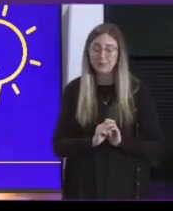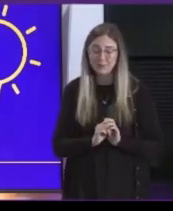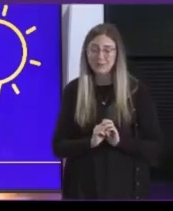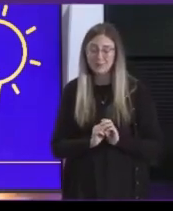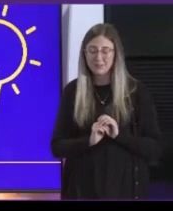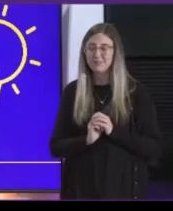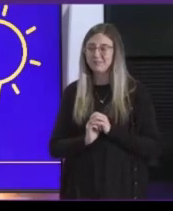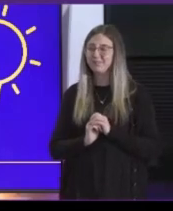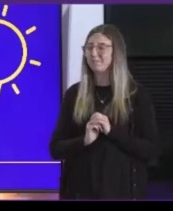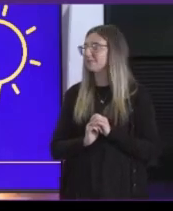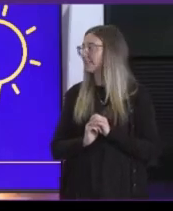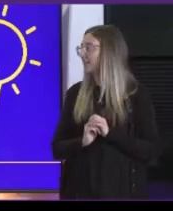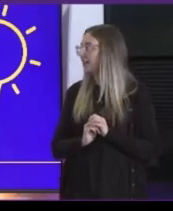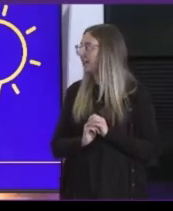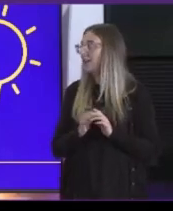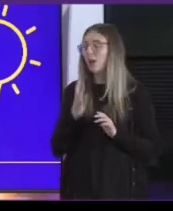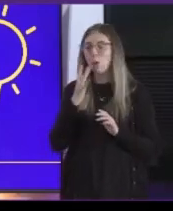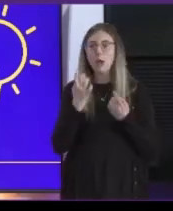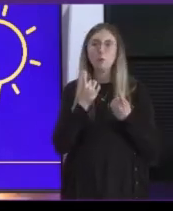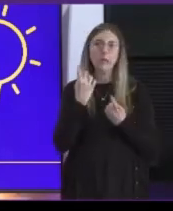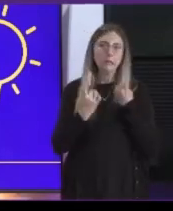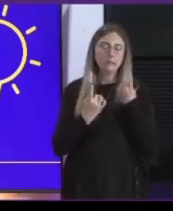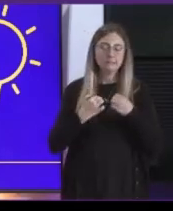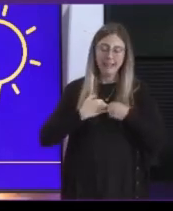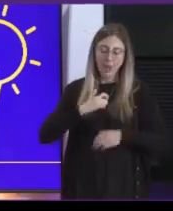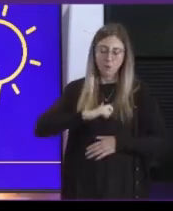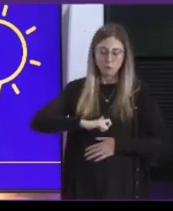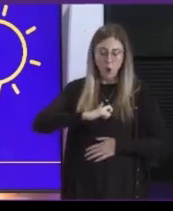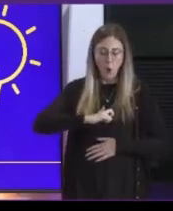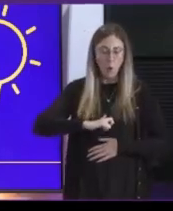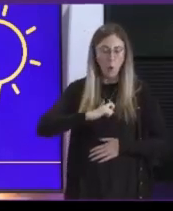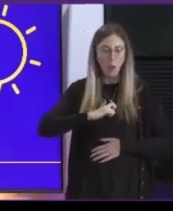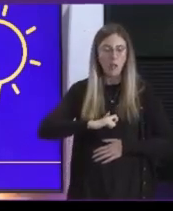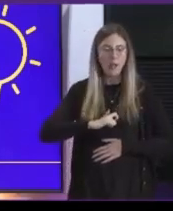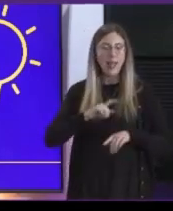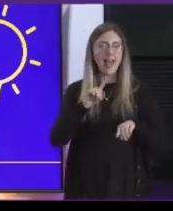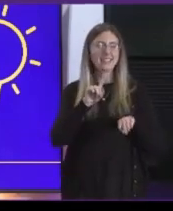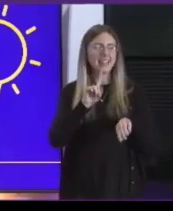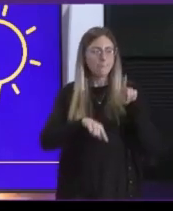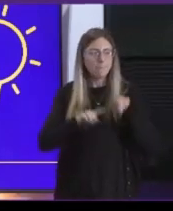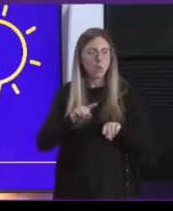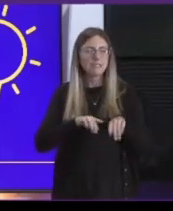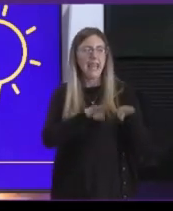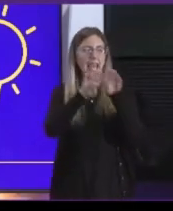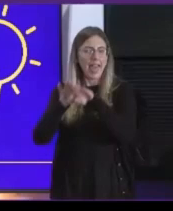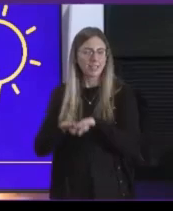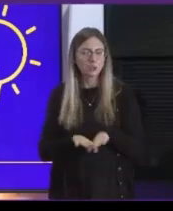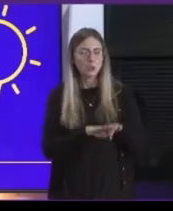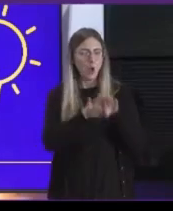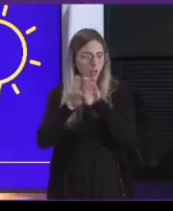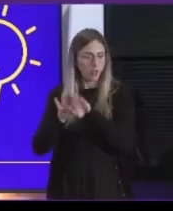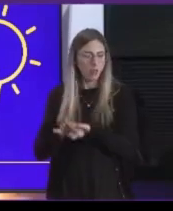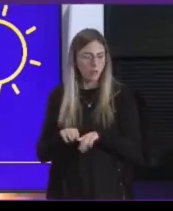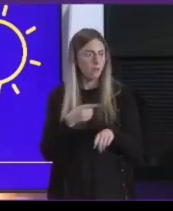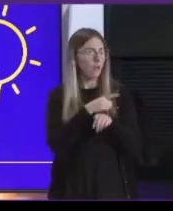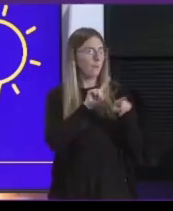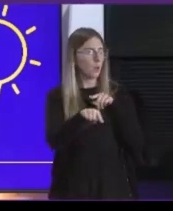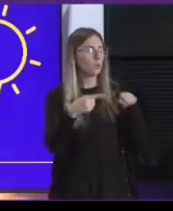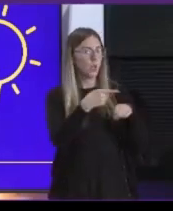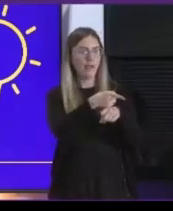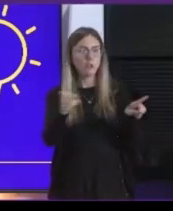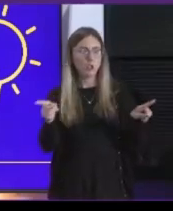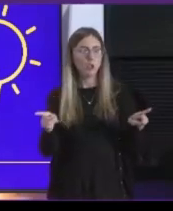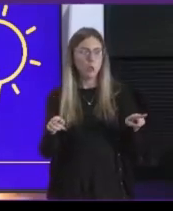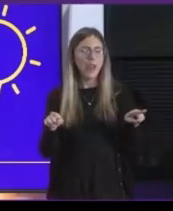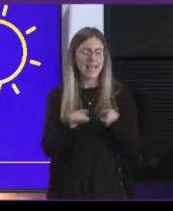it's when we think about what our role is as a multinational corporation, and many of you are in the